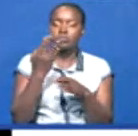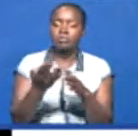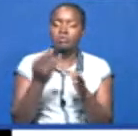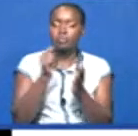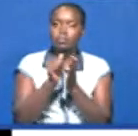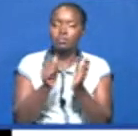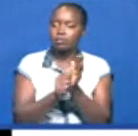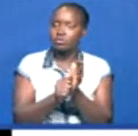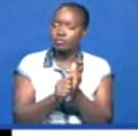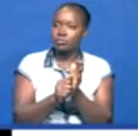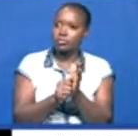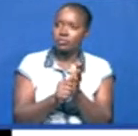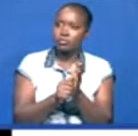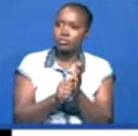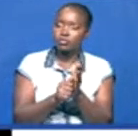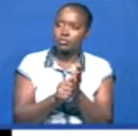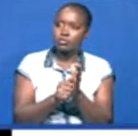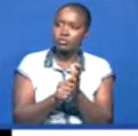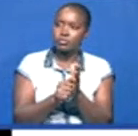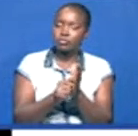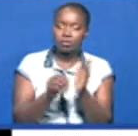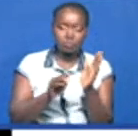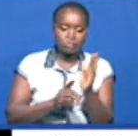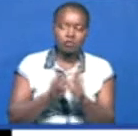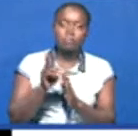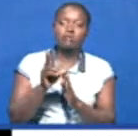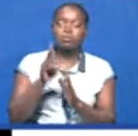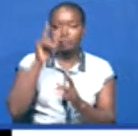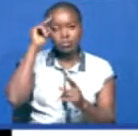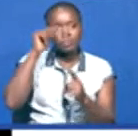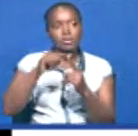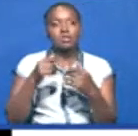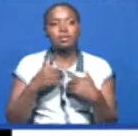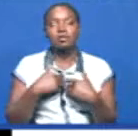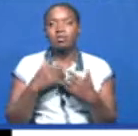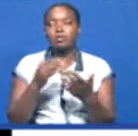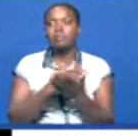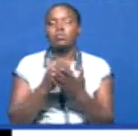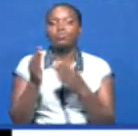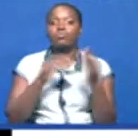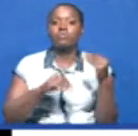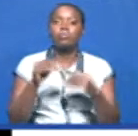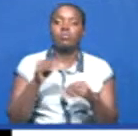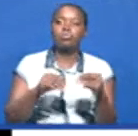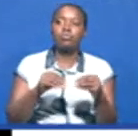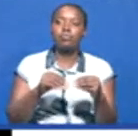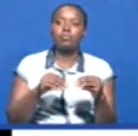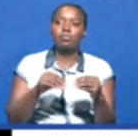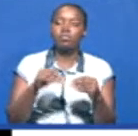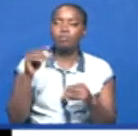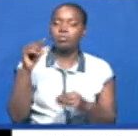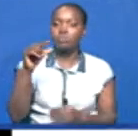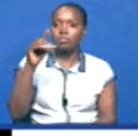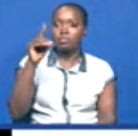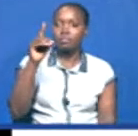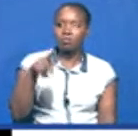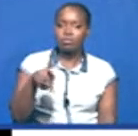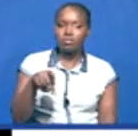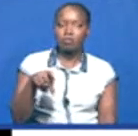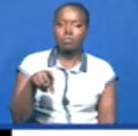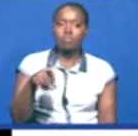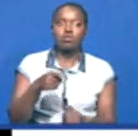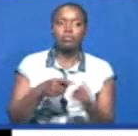framework of development, targeting to have the sector's contribution to GDP rise from